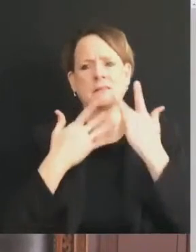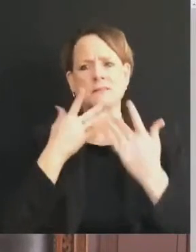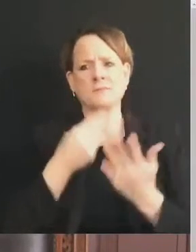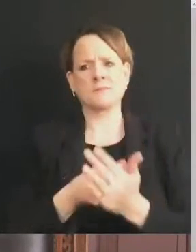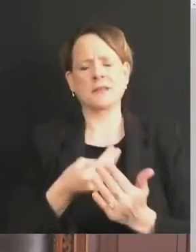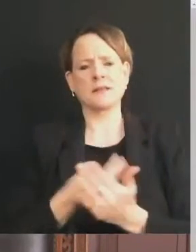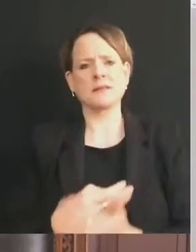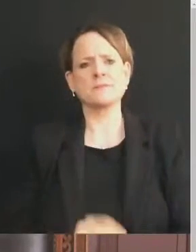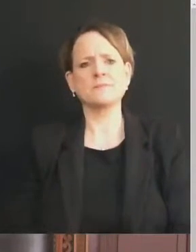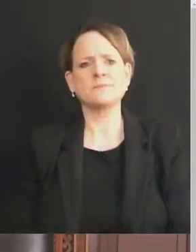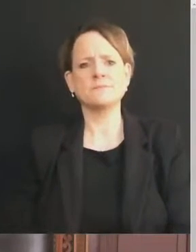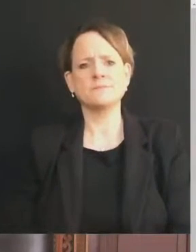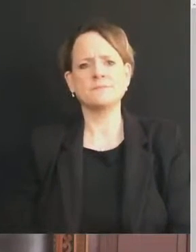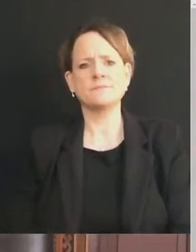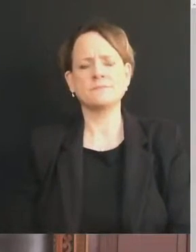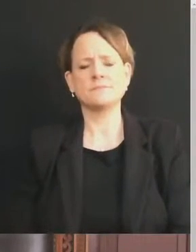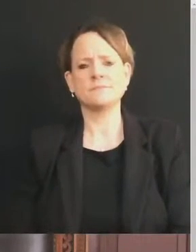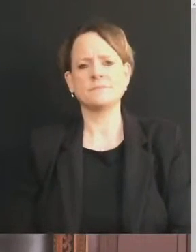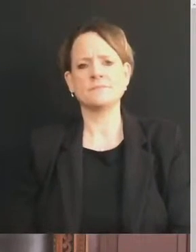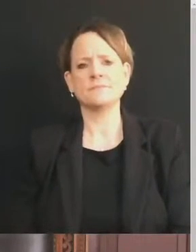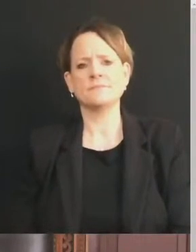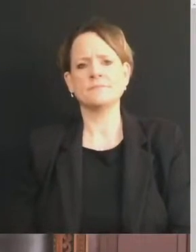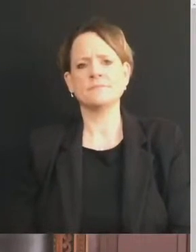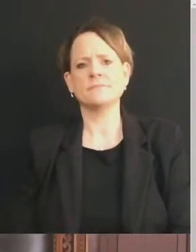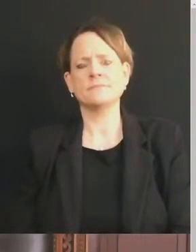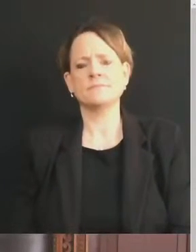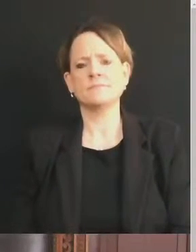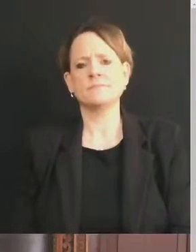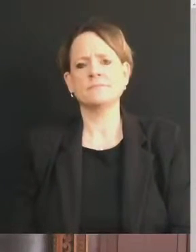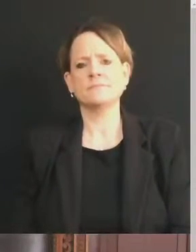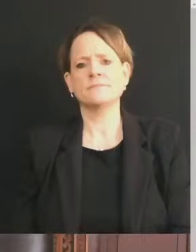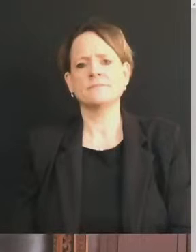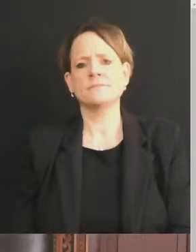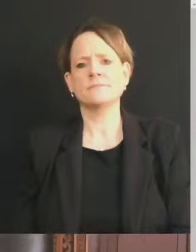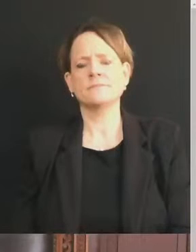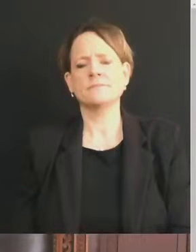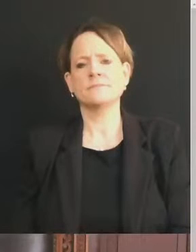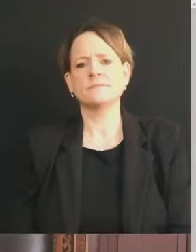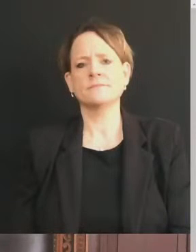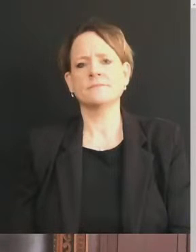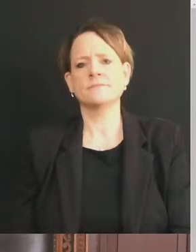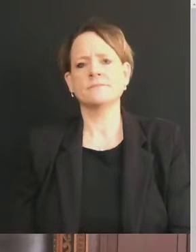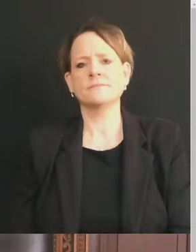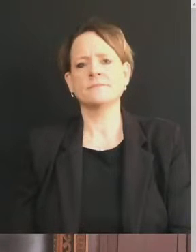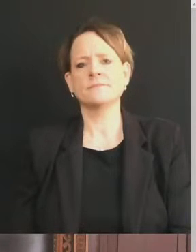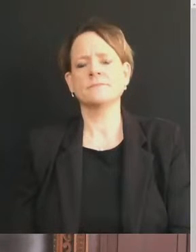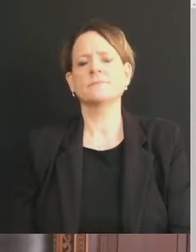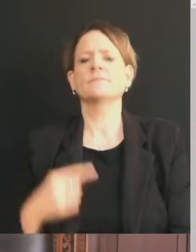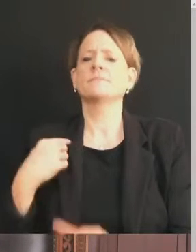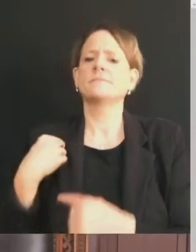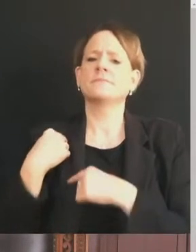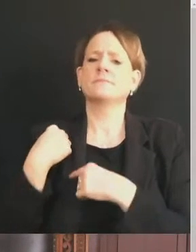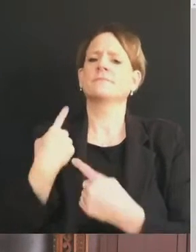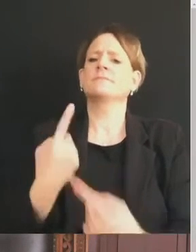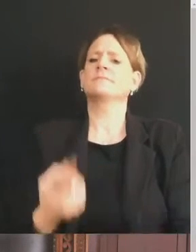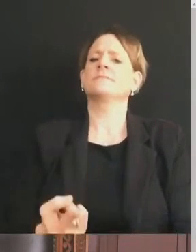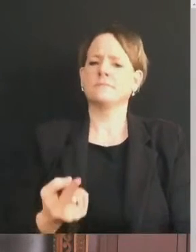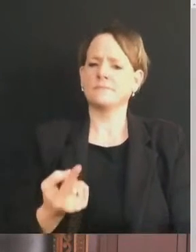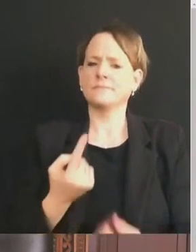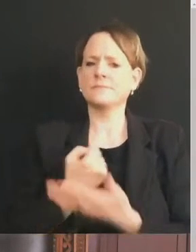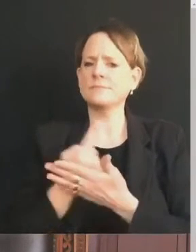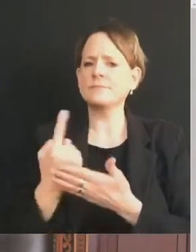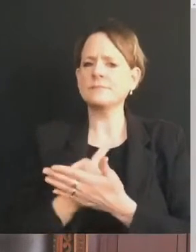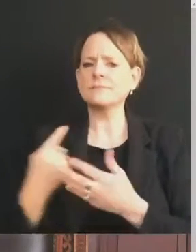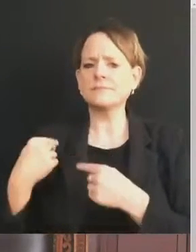as you've seen, this last couple of weeks, we've been putting out information around our how much has